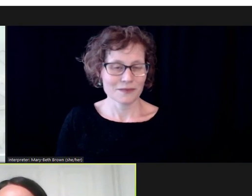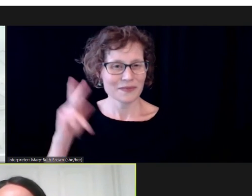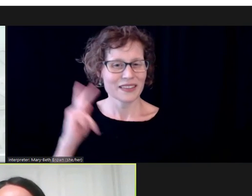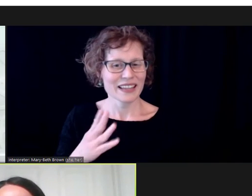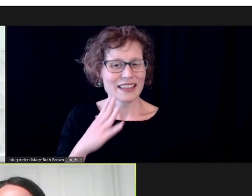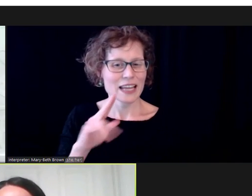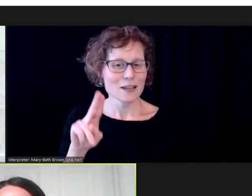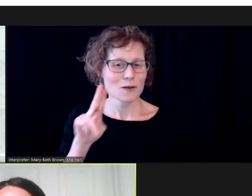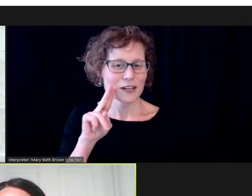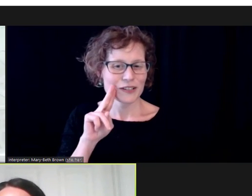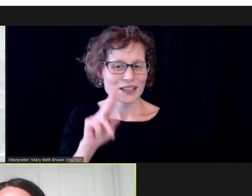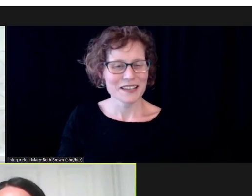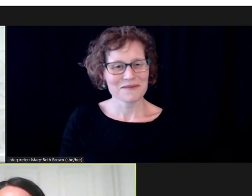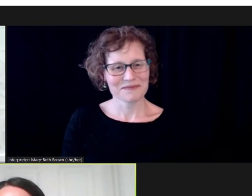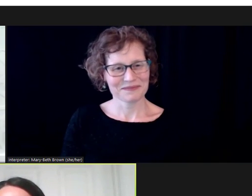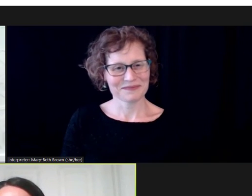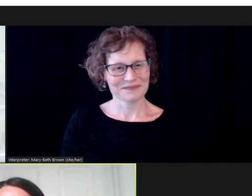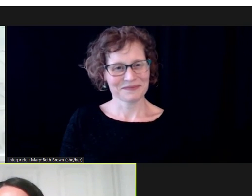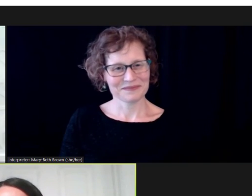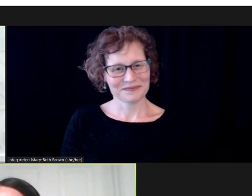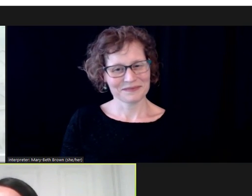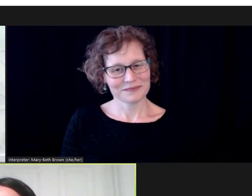Thank you, Ashla.